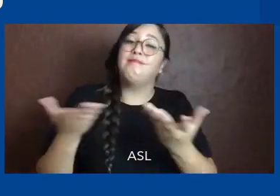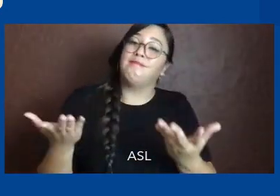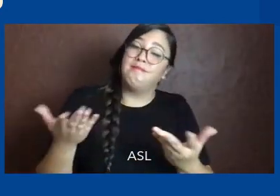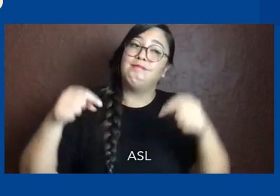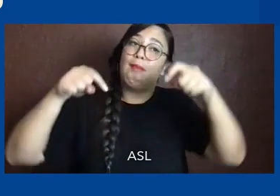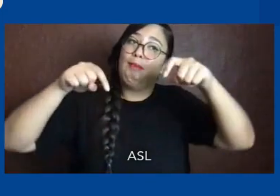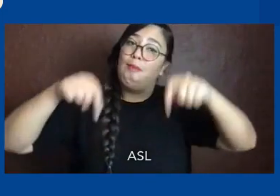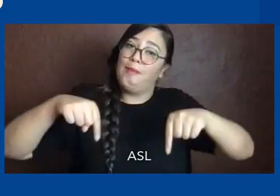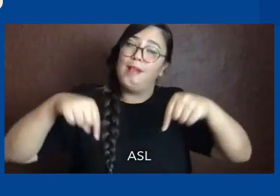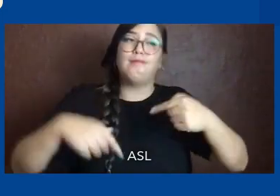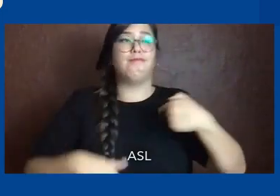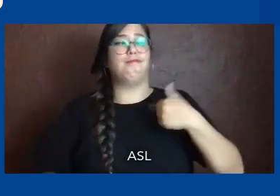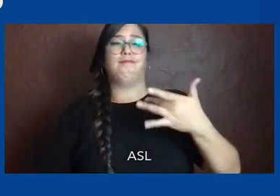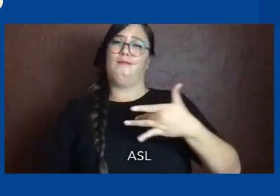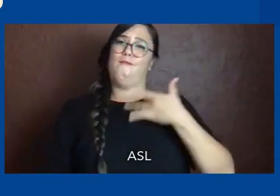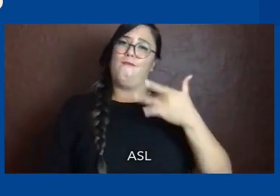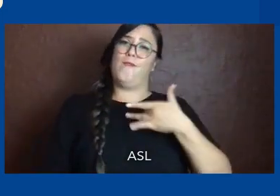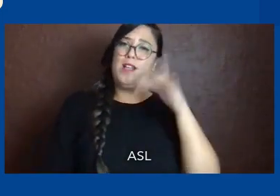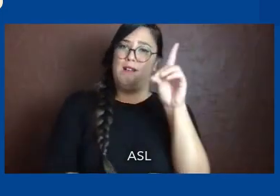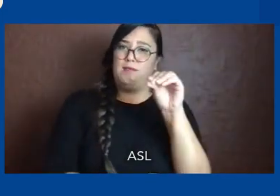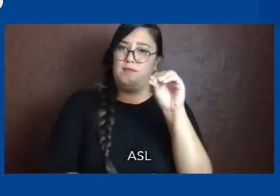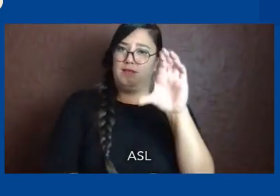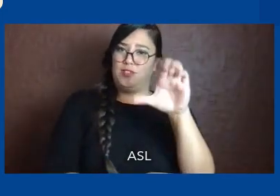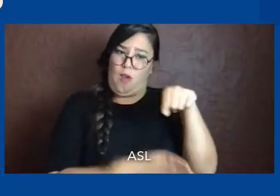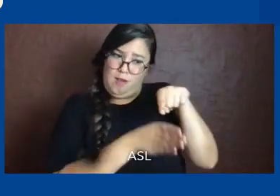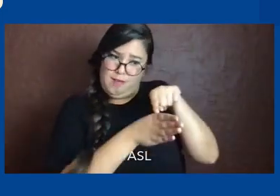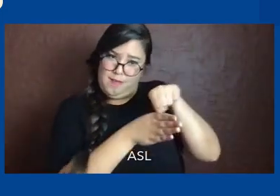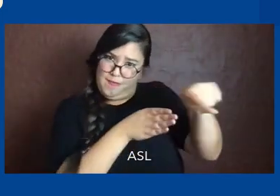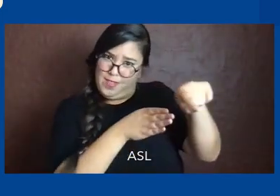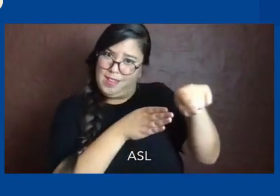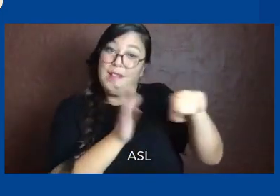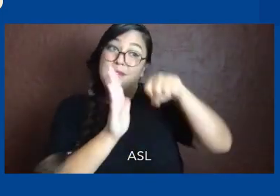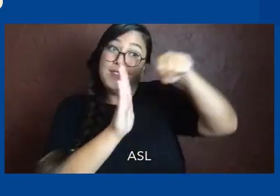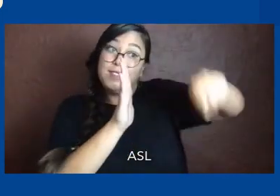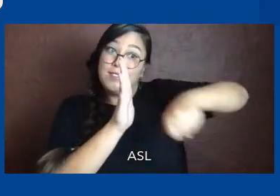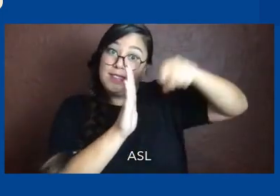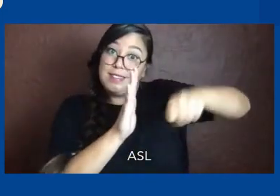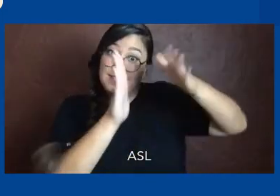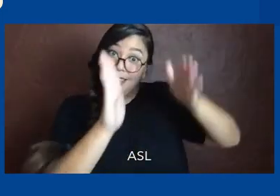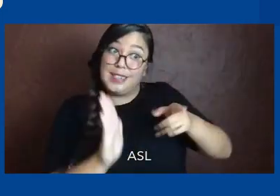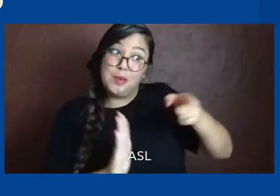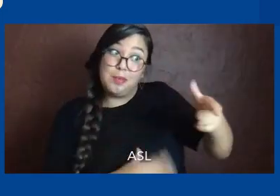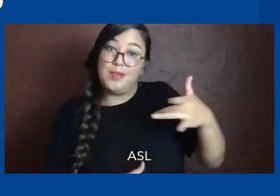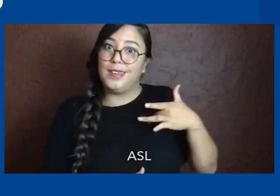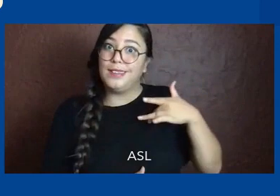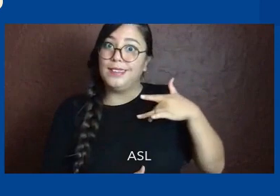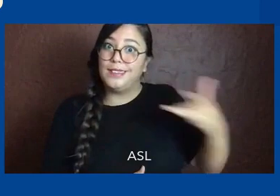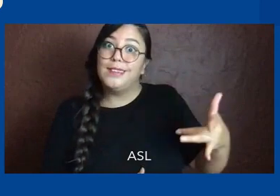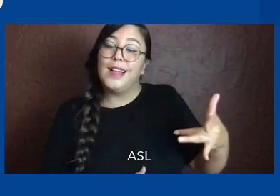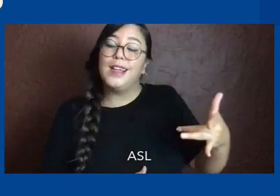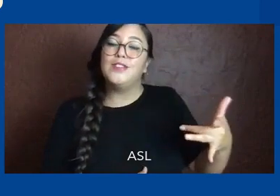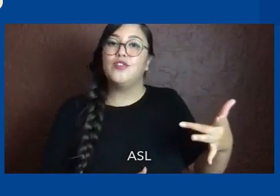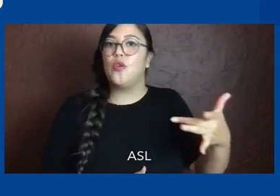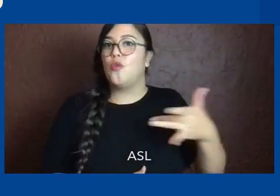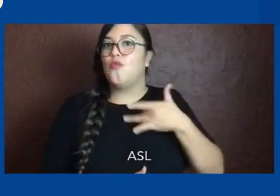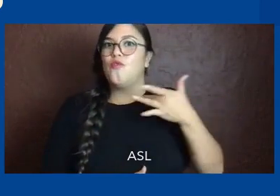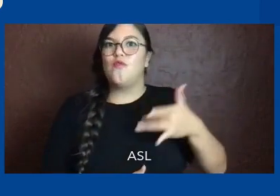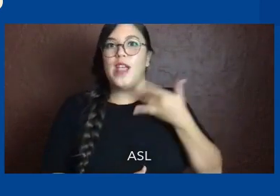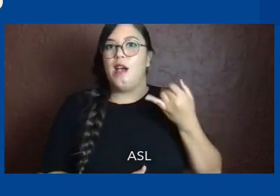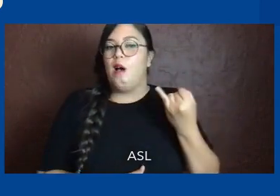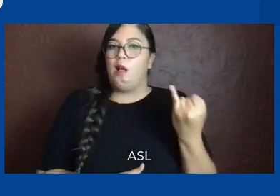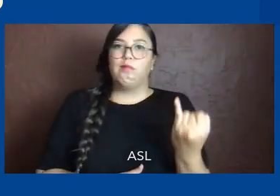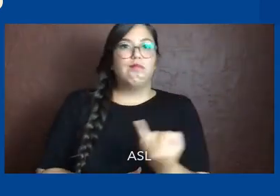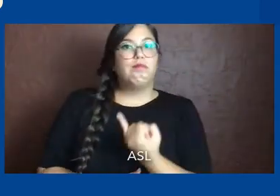the documentary field is one where cinematographers end up finding themselves incredibly isolated. And that's